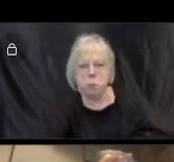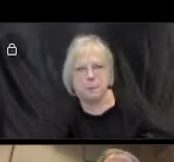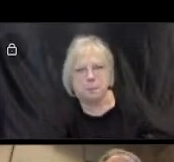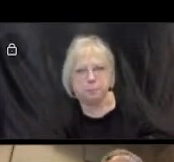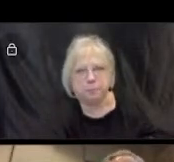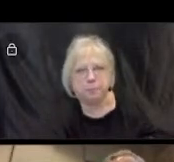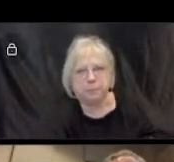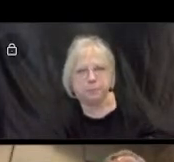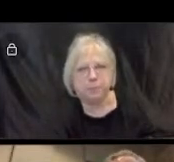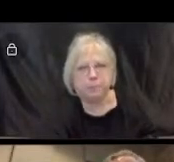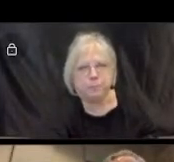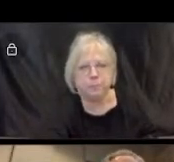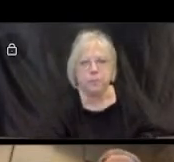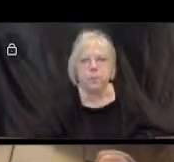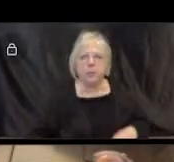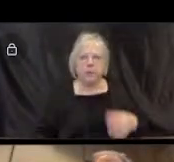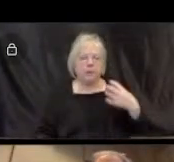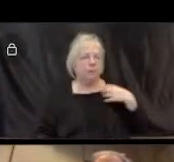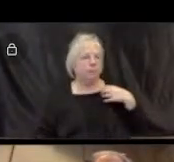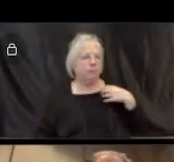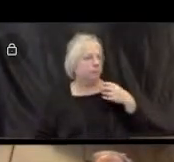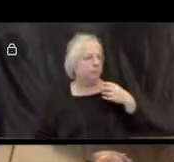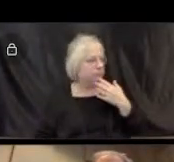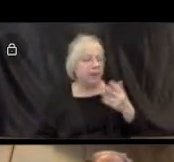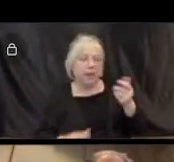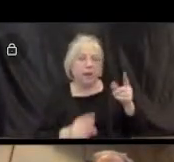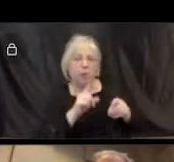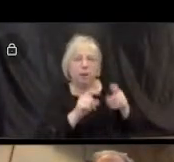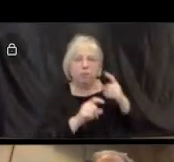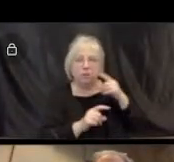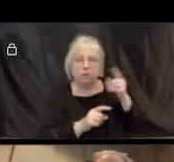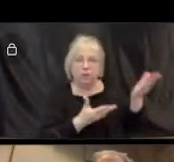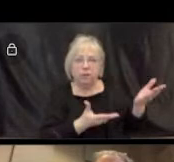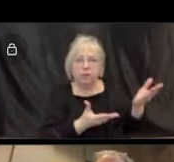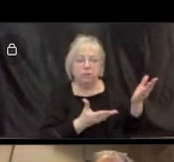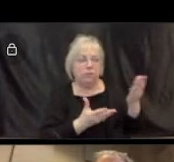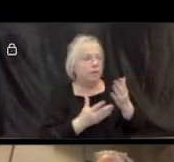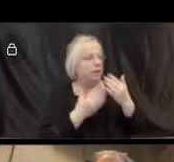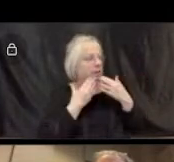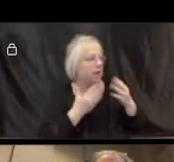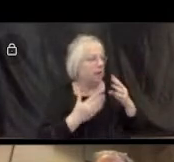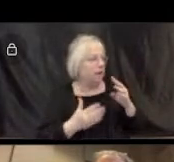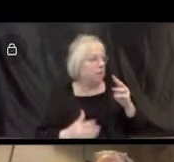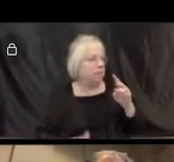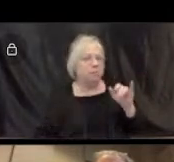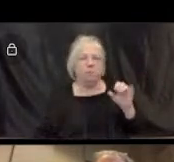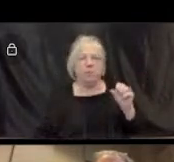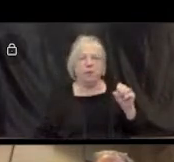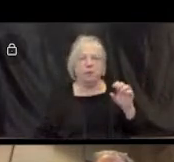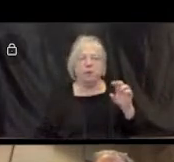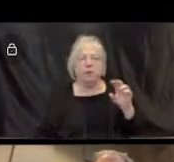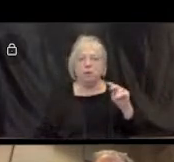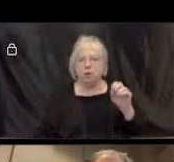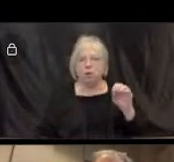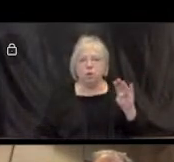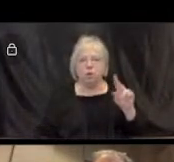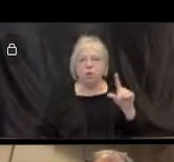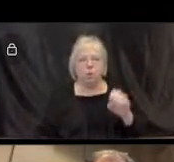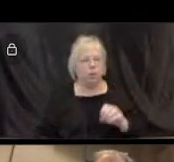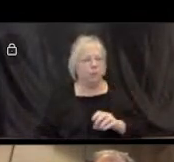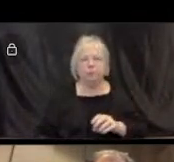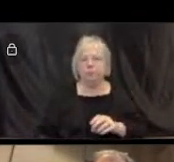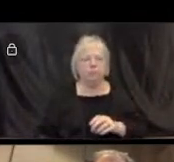Thank you. Anyone have any questions of Ms. Walker? Thank you, Ms. Walker. Noble. Troy